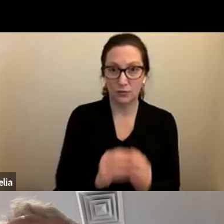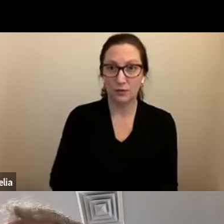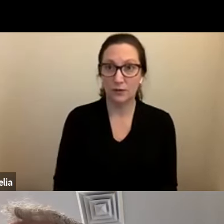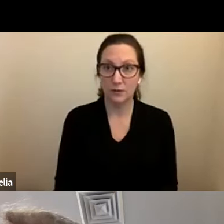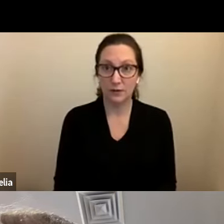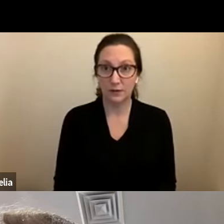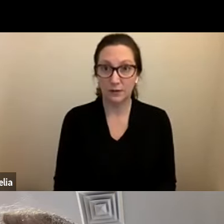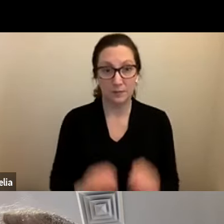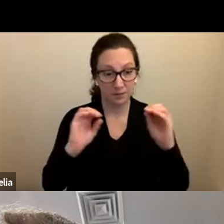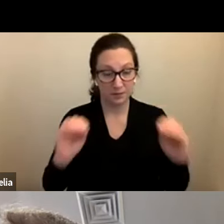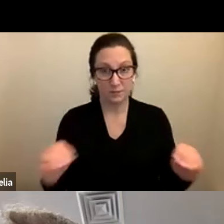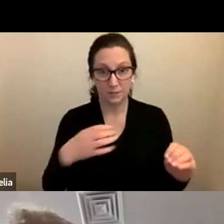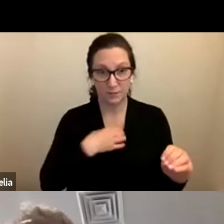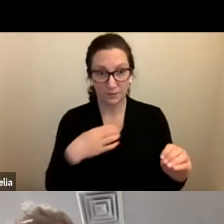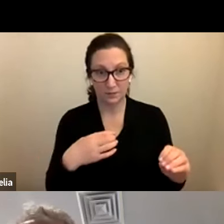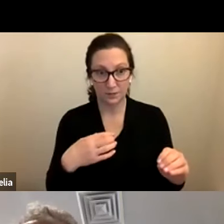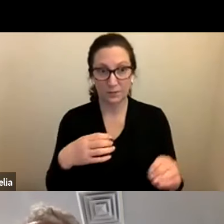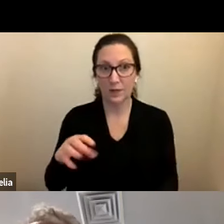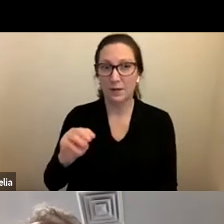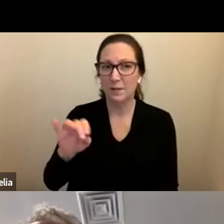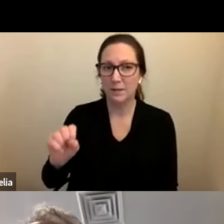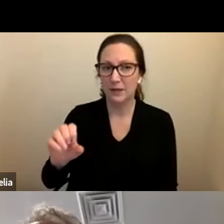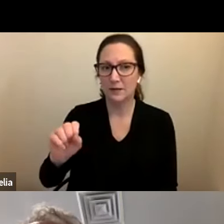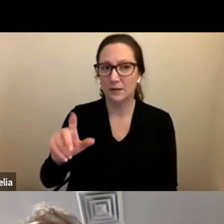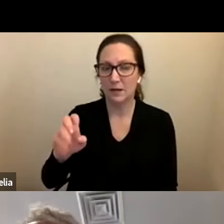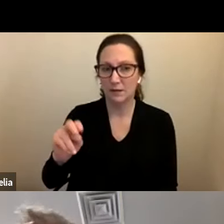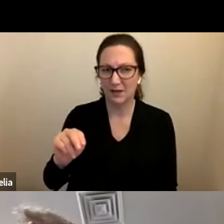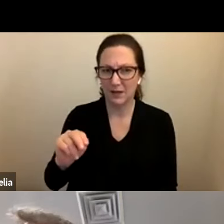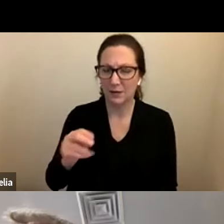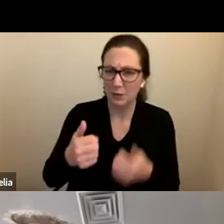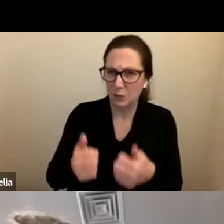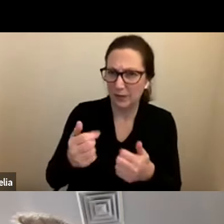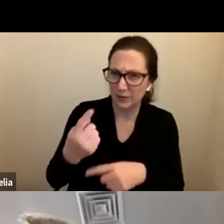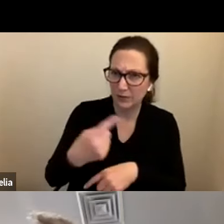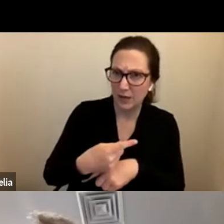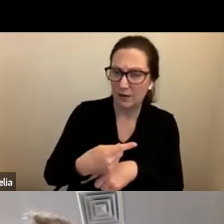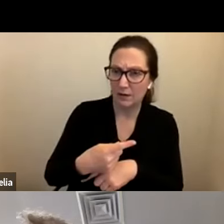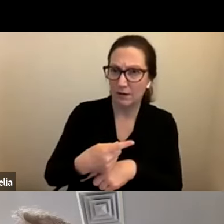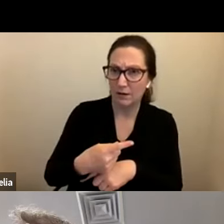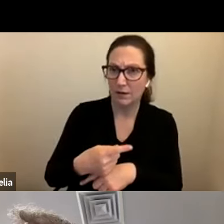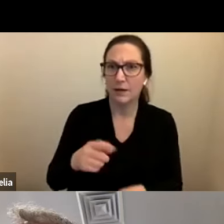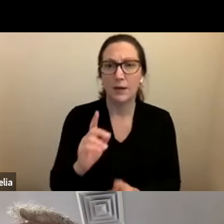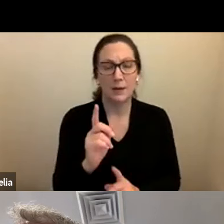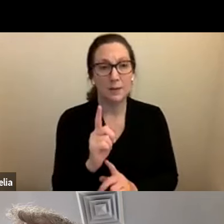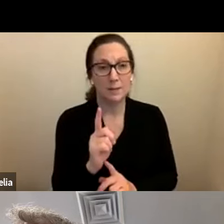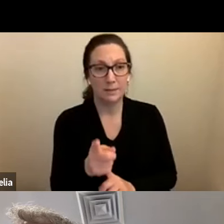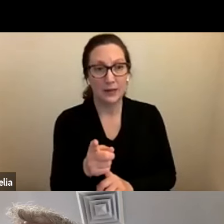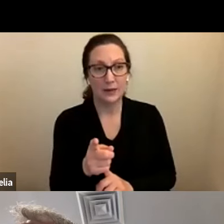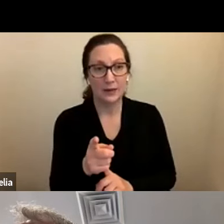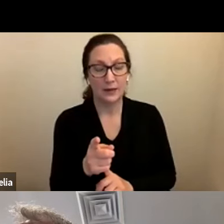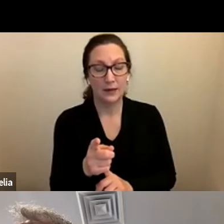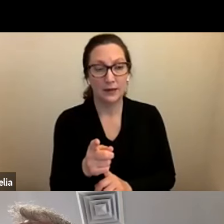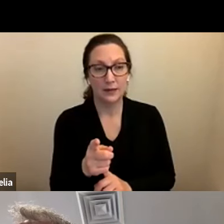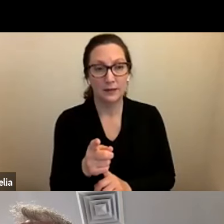Hearing none, Can we just clarify which date are those minutes? the minutes as I read them, Ms. Sullivan,